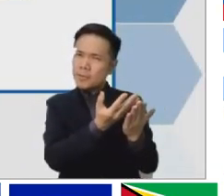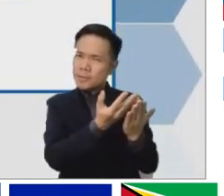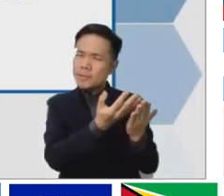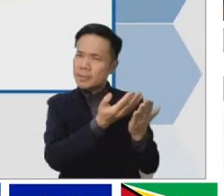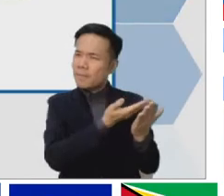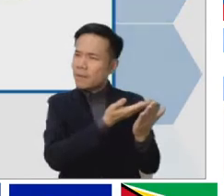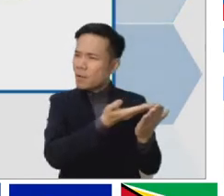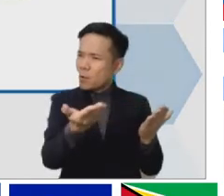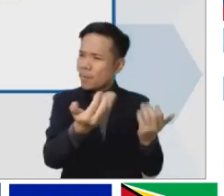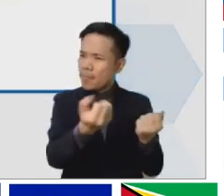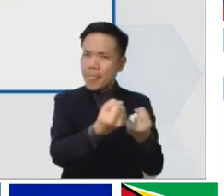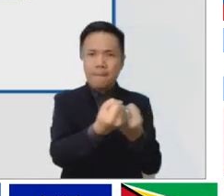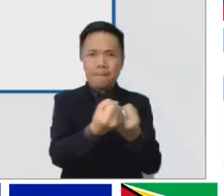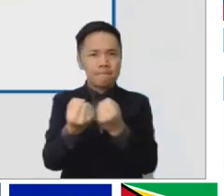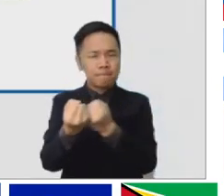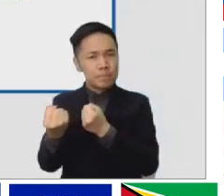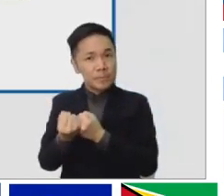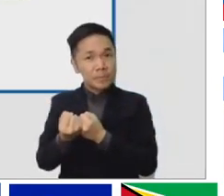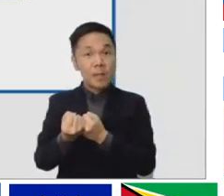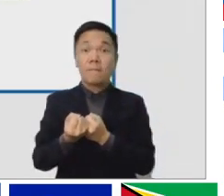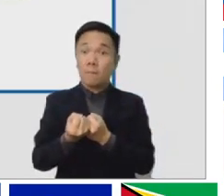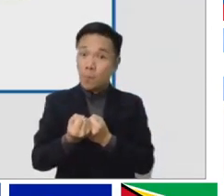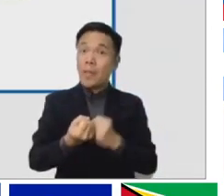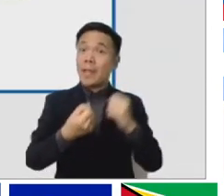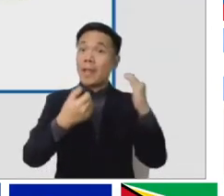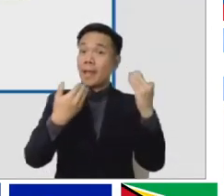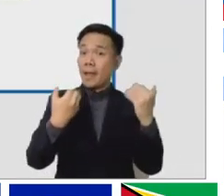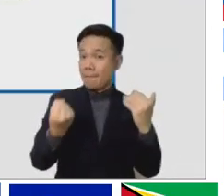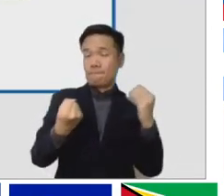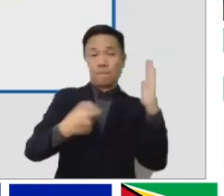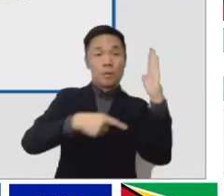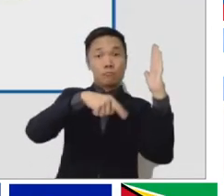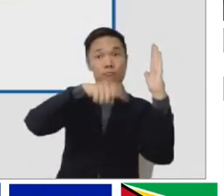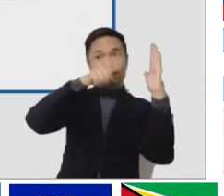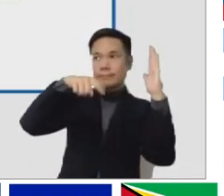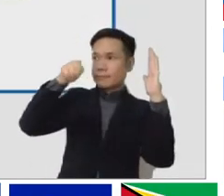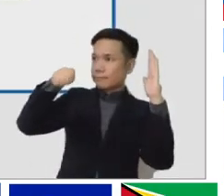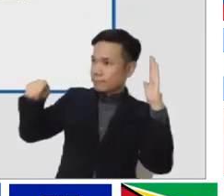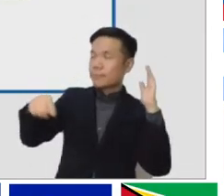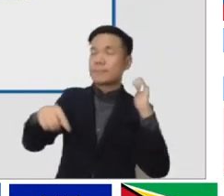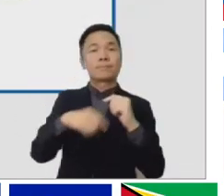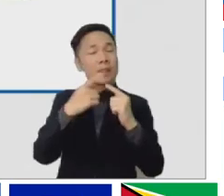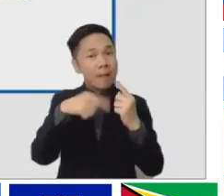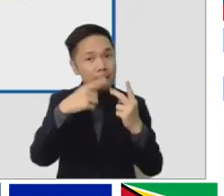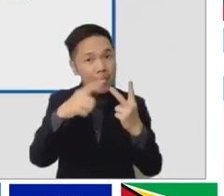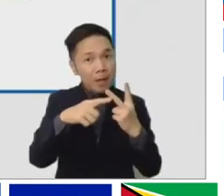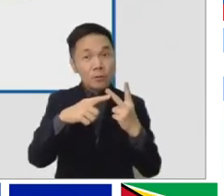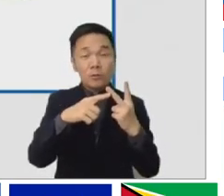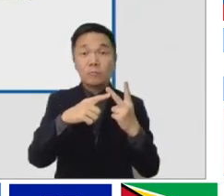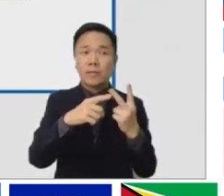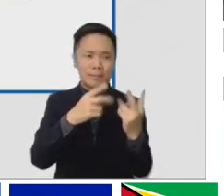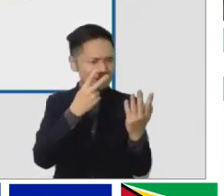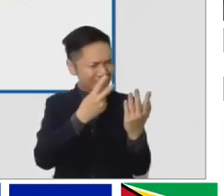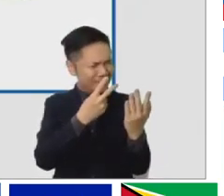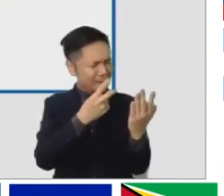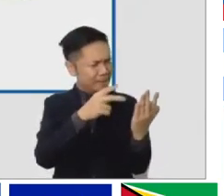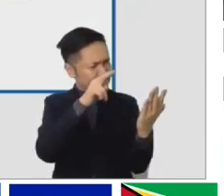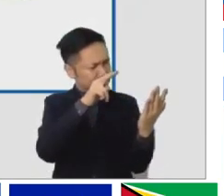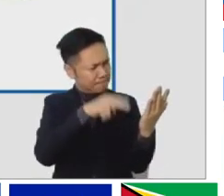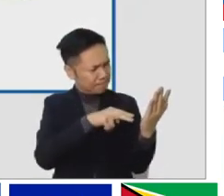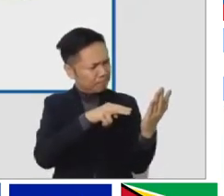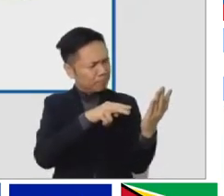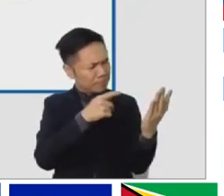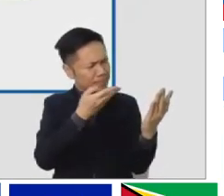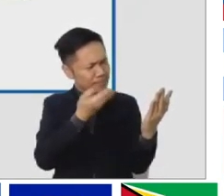for the data analysis, and also for us to be able to view information in an area where we can classify